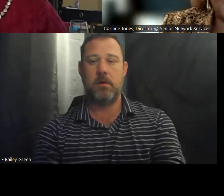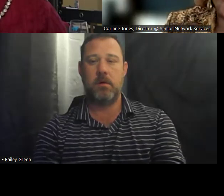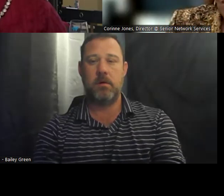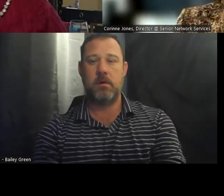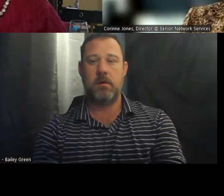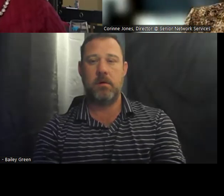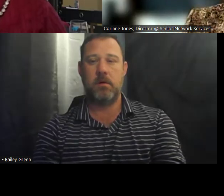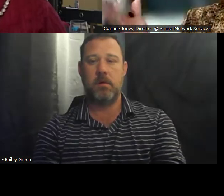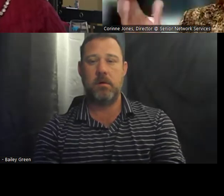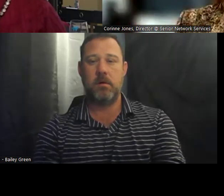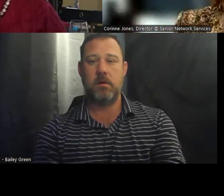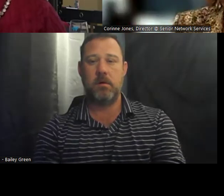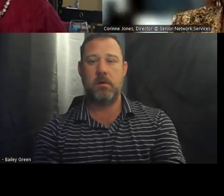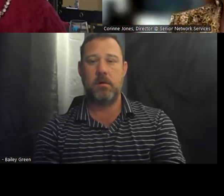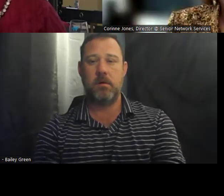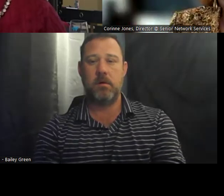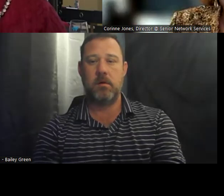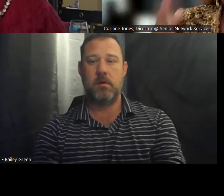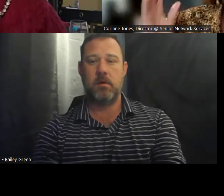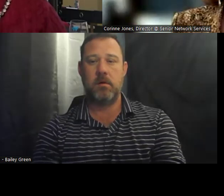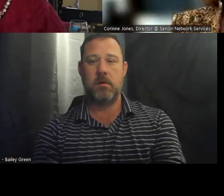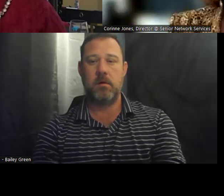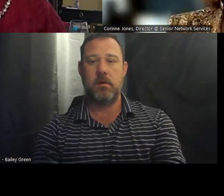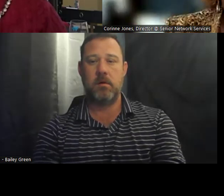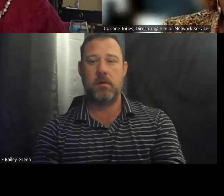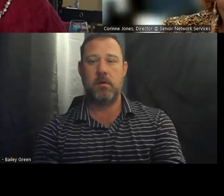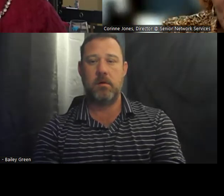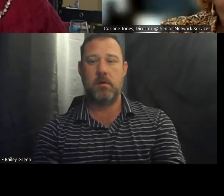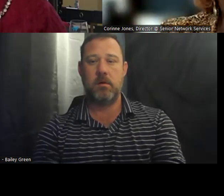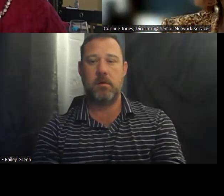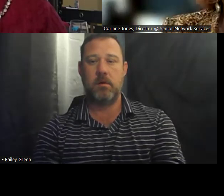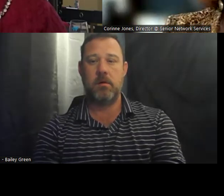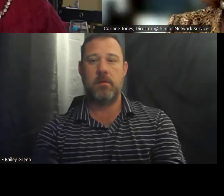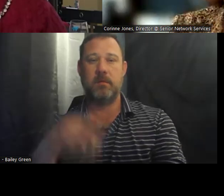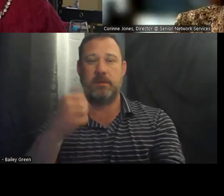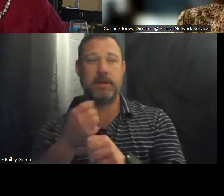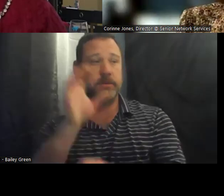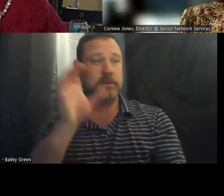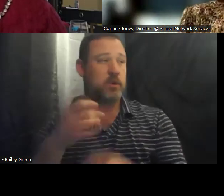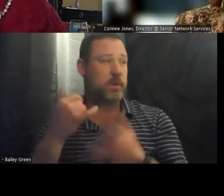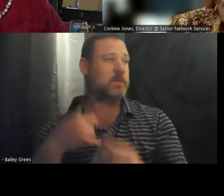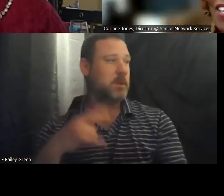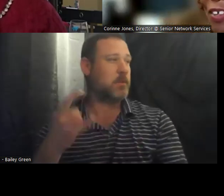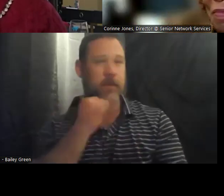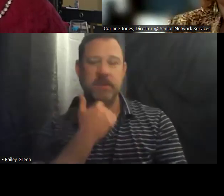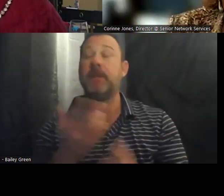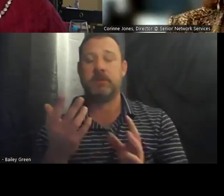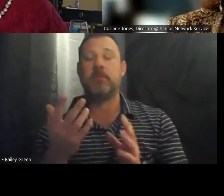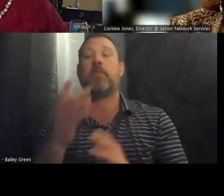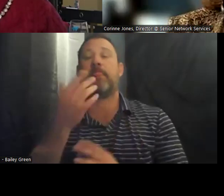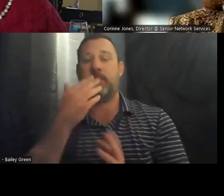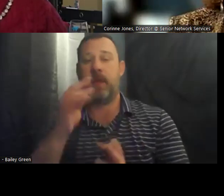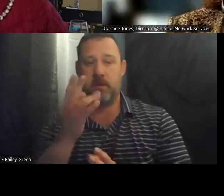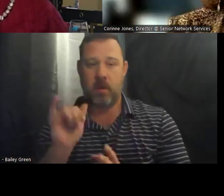I will Hey, soon here we be on go. mute. Yeah, it's one. 10 years into Zooming, we're still doing this stuff. Thank you, Marty. You've been the